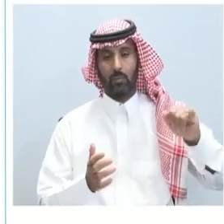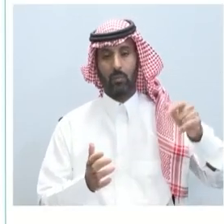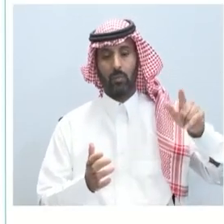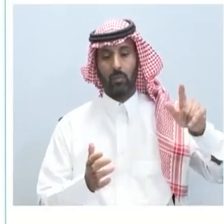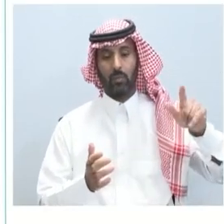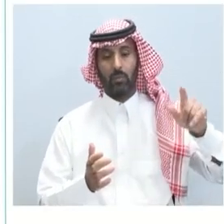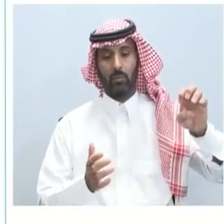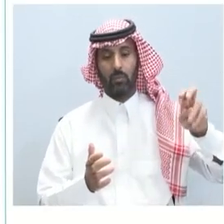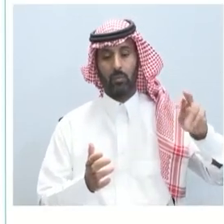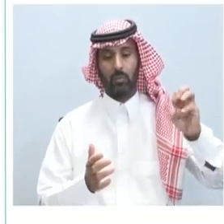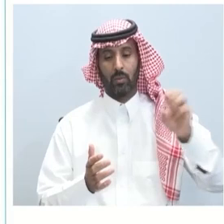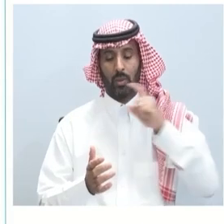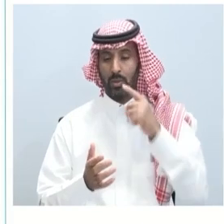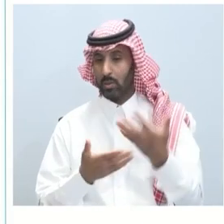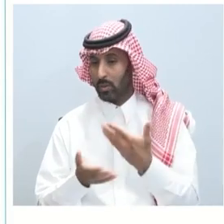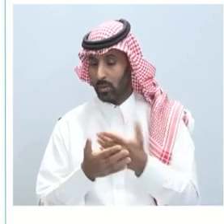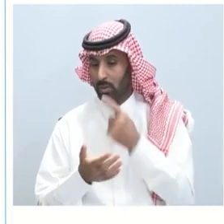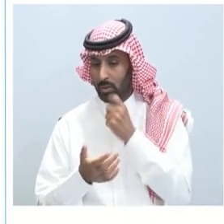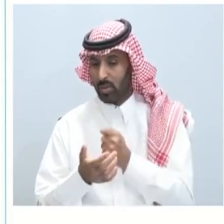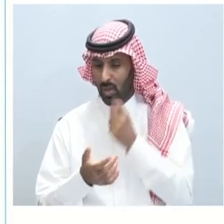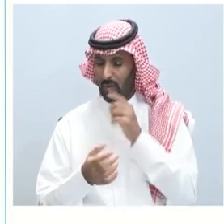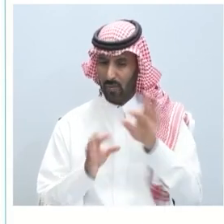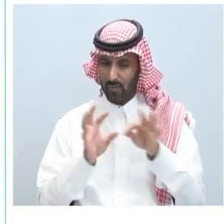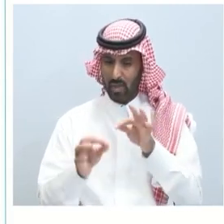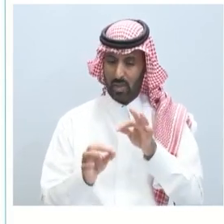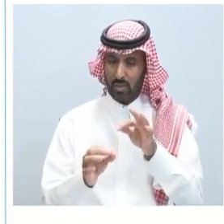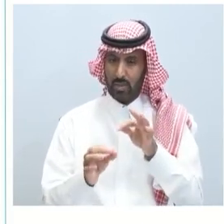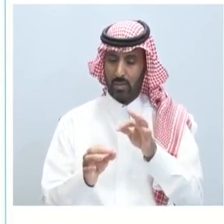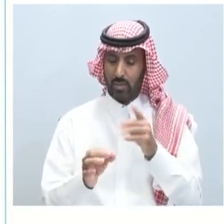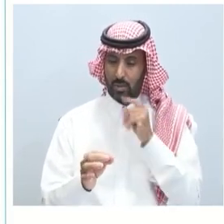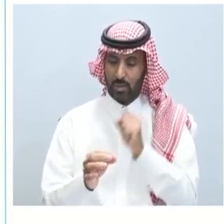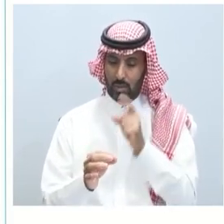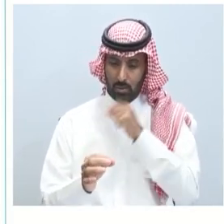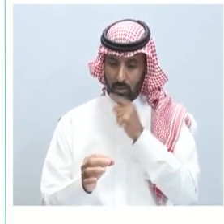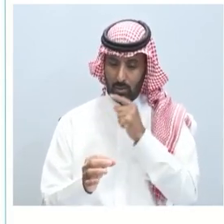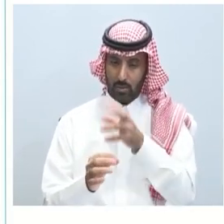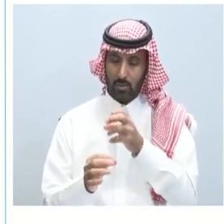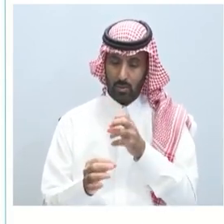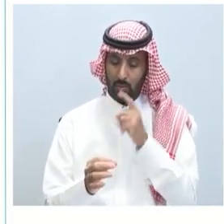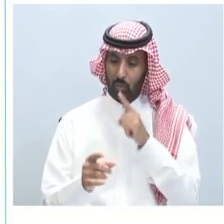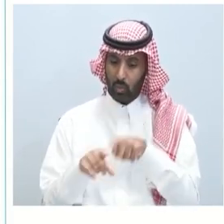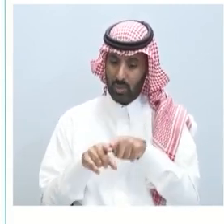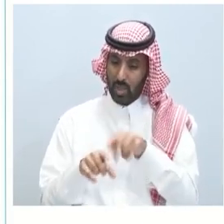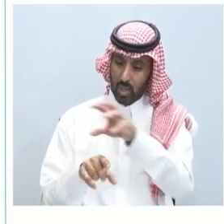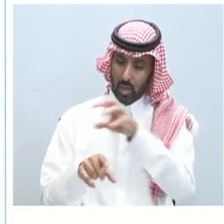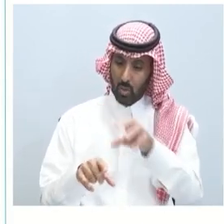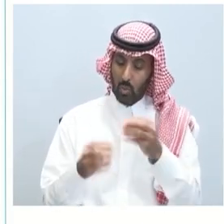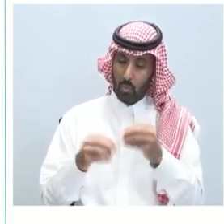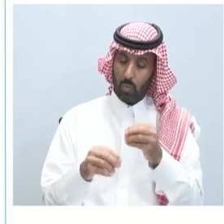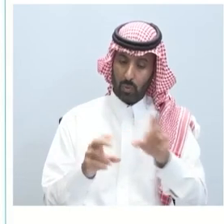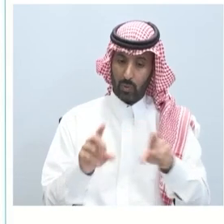a situation in which a difficult choice has to be made between two or